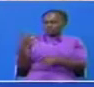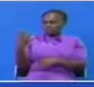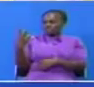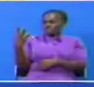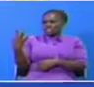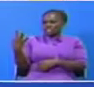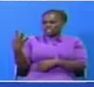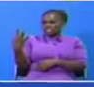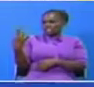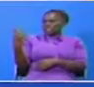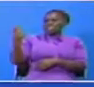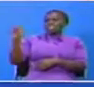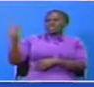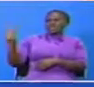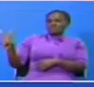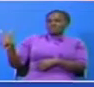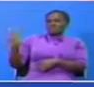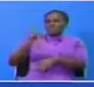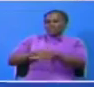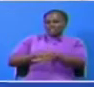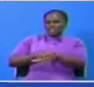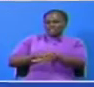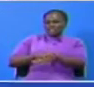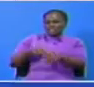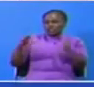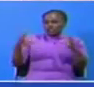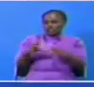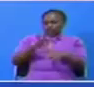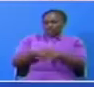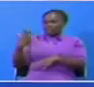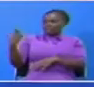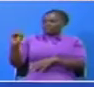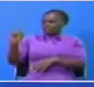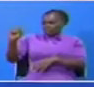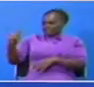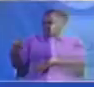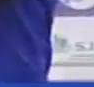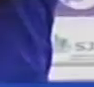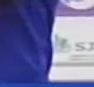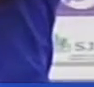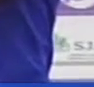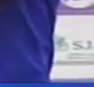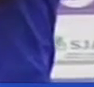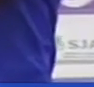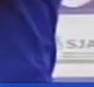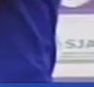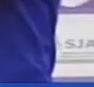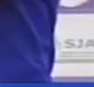smart television, while the team received 50,000 Kenya shillings in prize money.